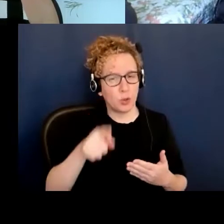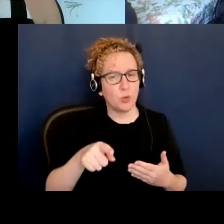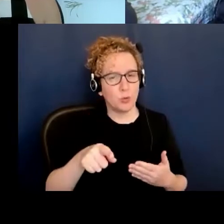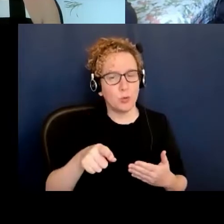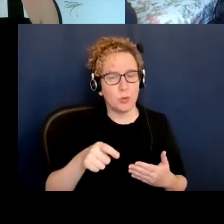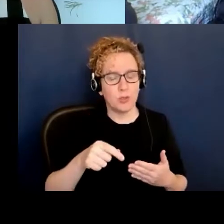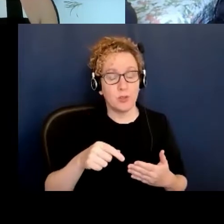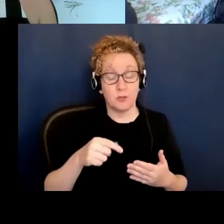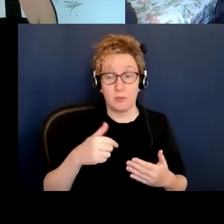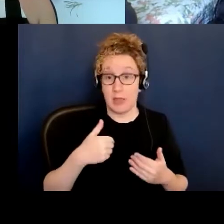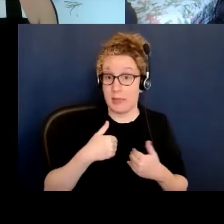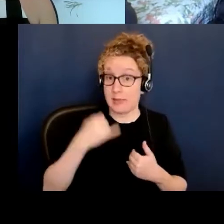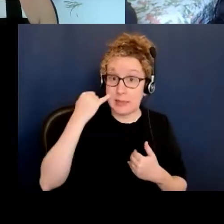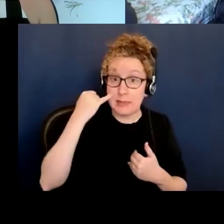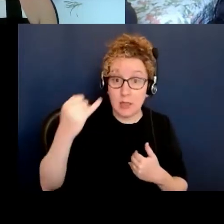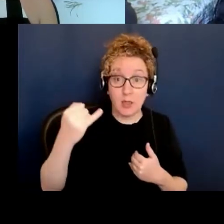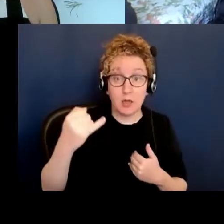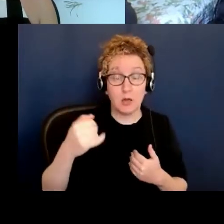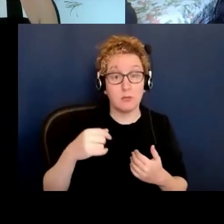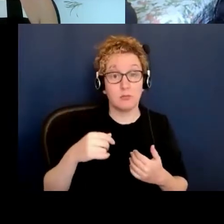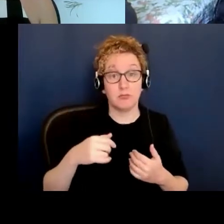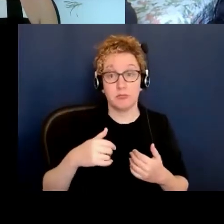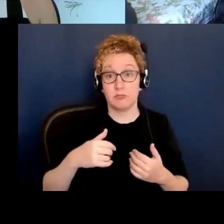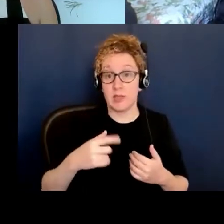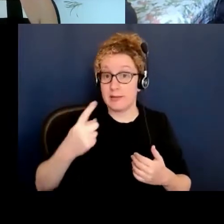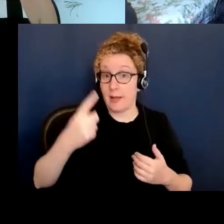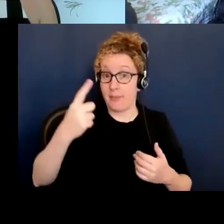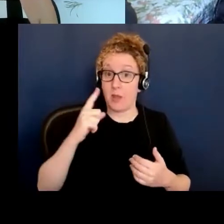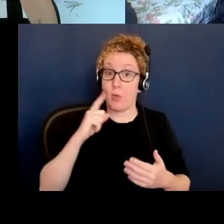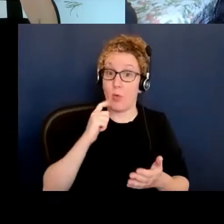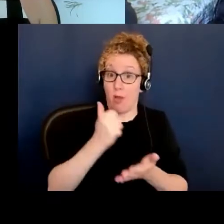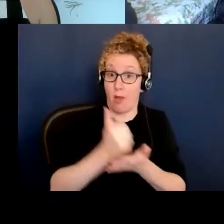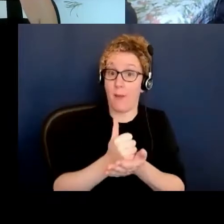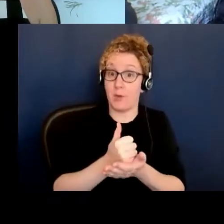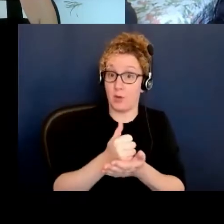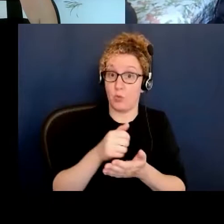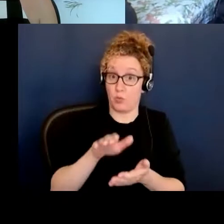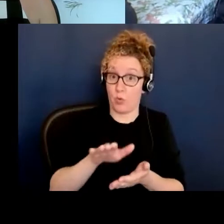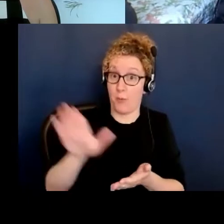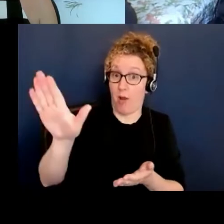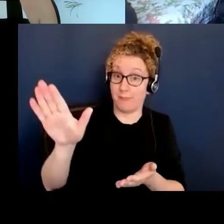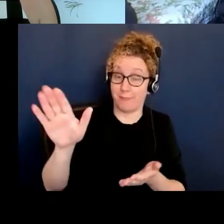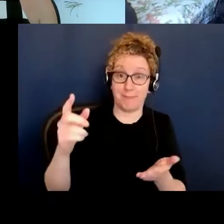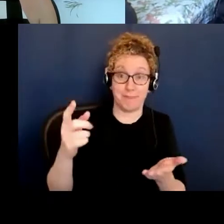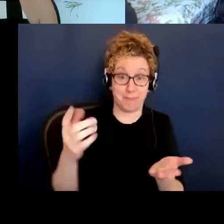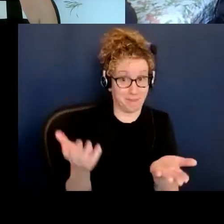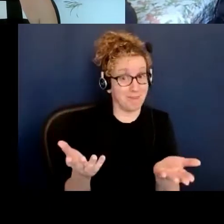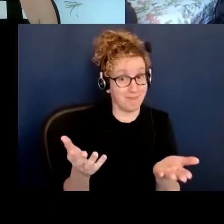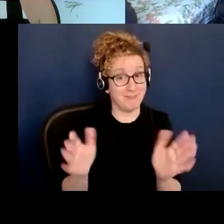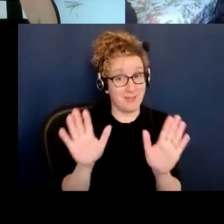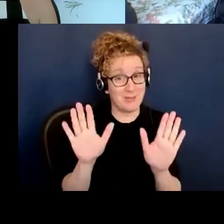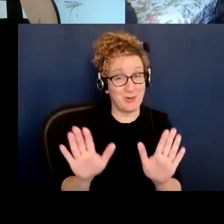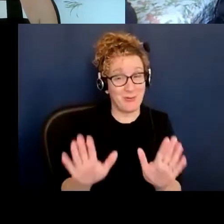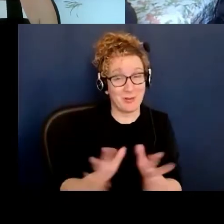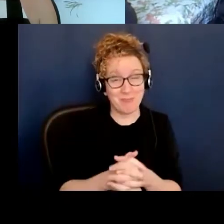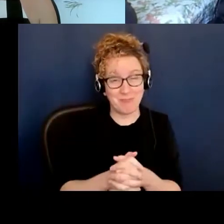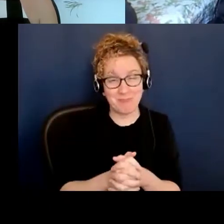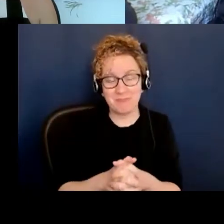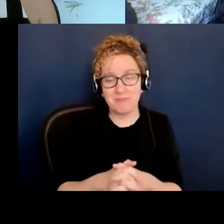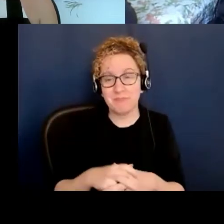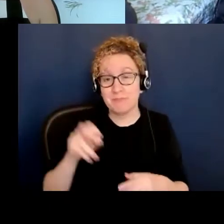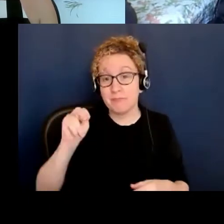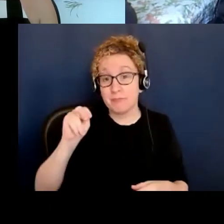has something that will help you do that. I think that's terrific. The Clearinghouse is